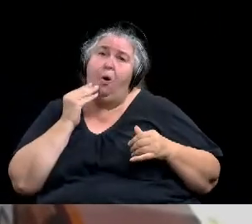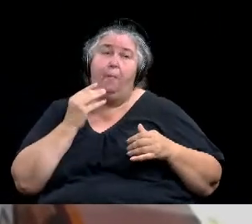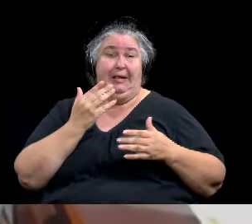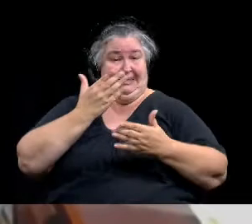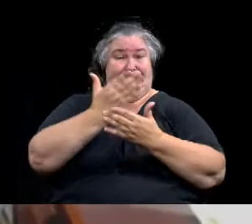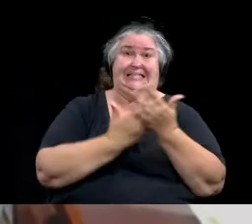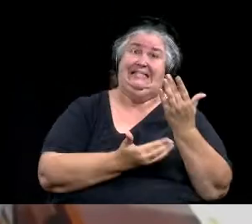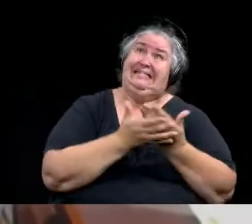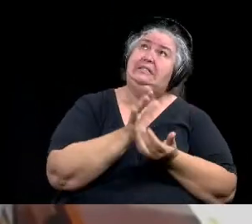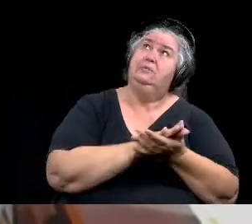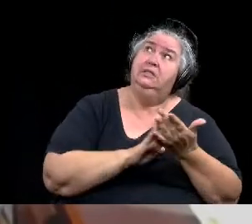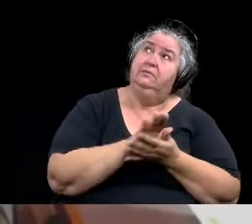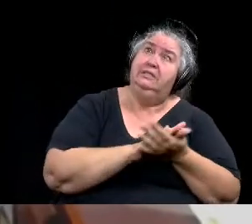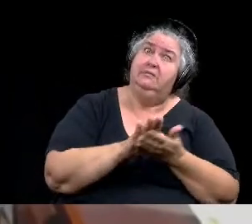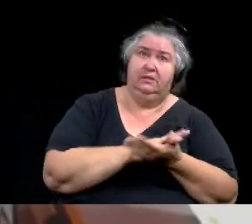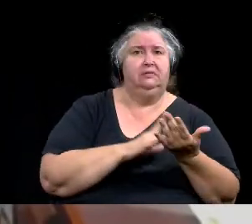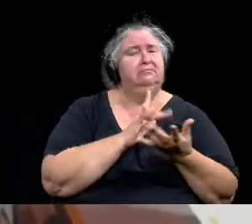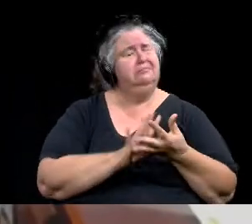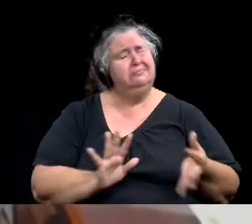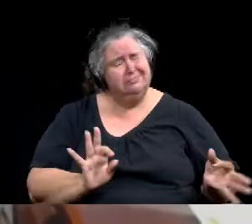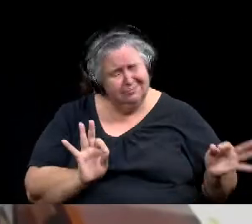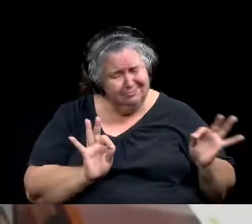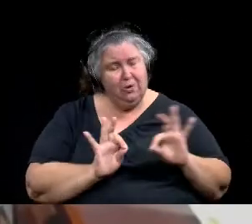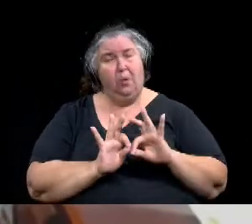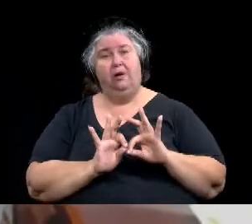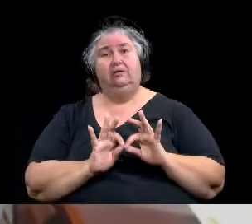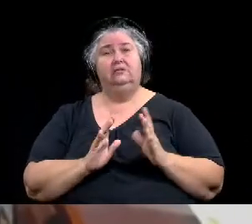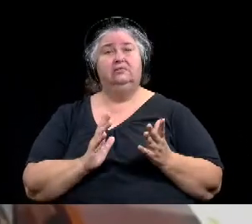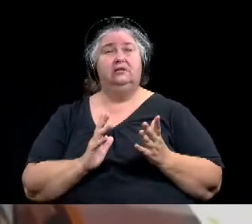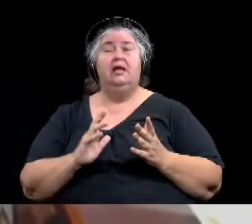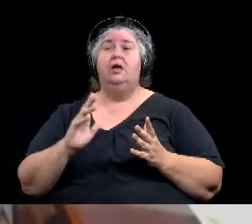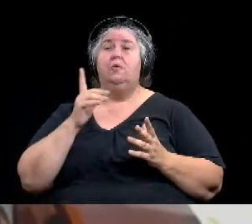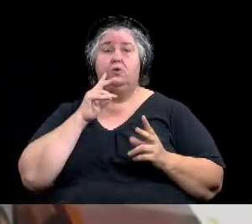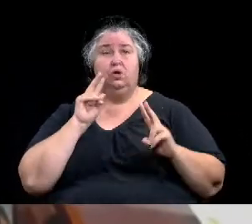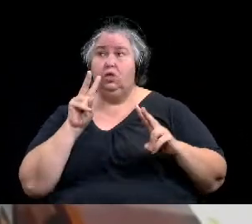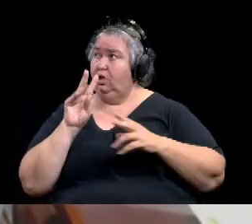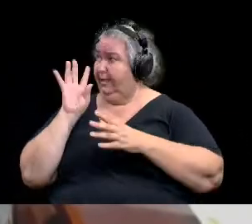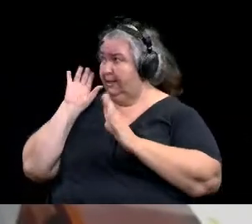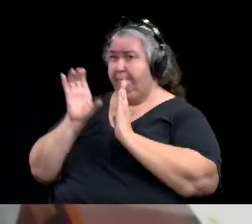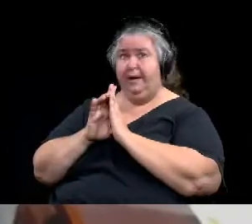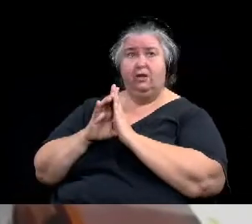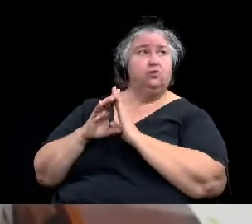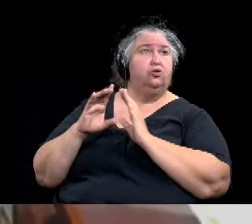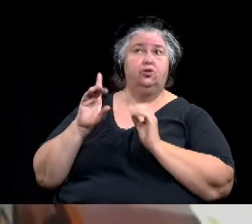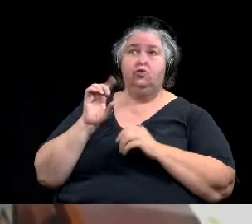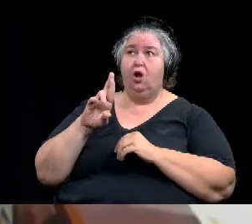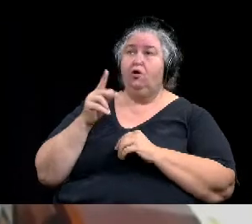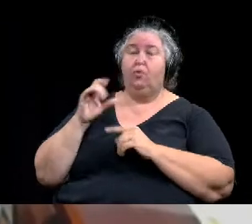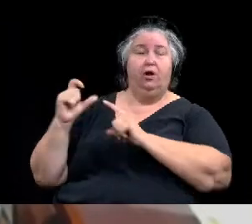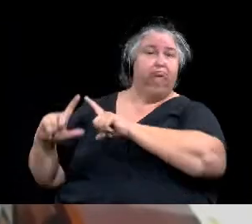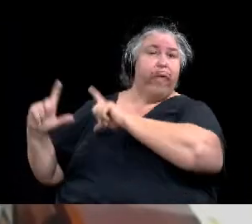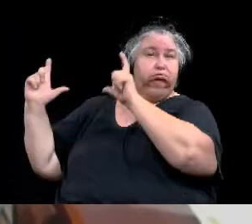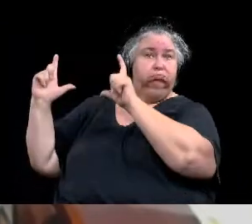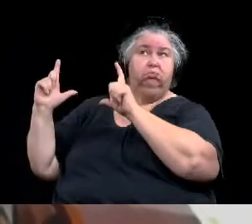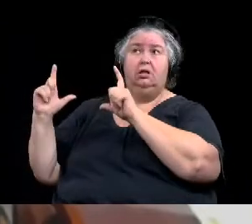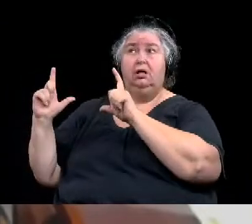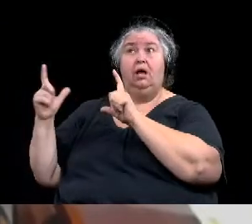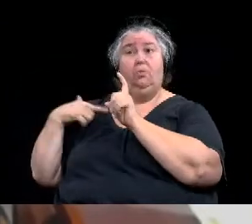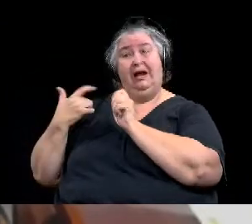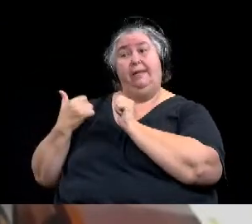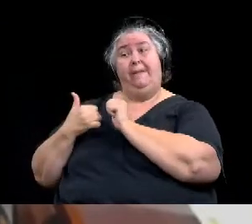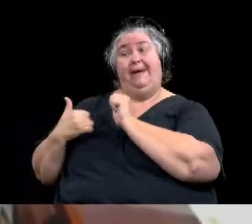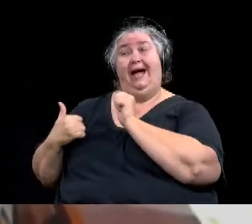hygiene. All critically important for us. As you look at the graphs that Dr. Griggs displayed, we are lagging